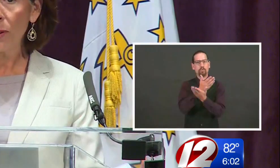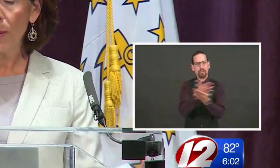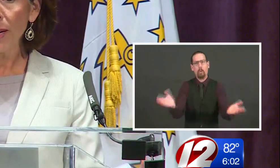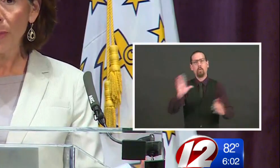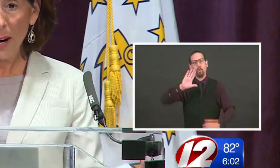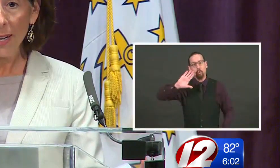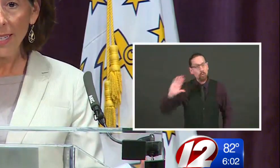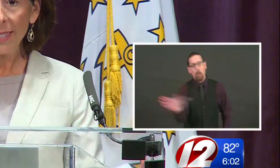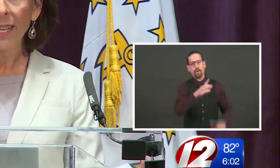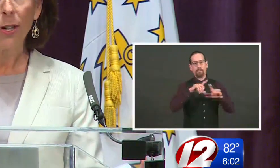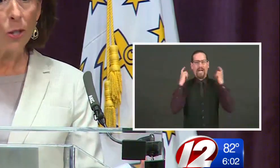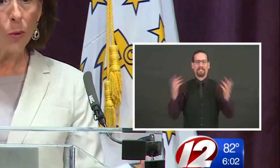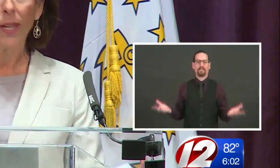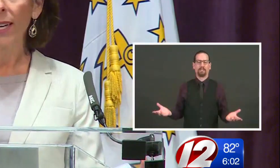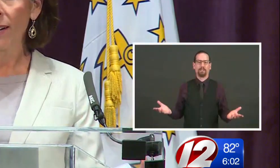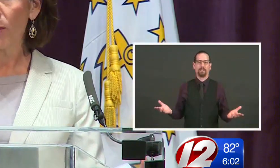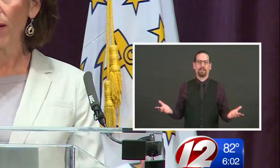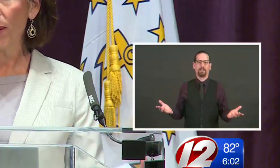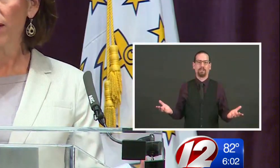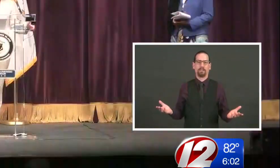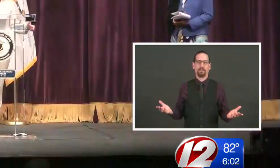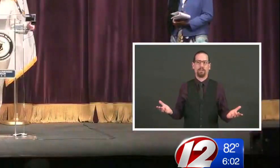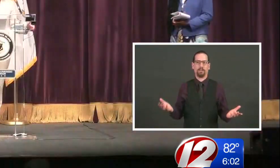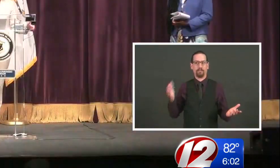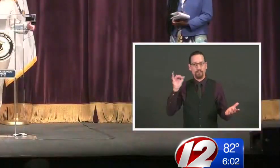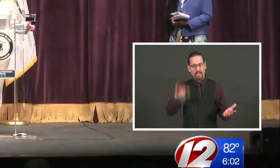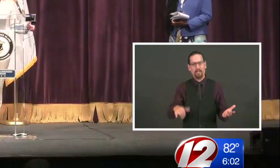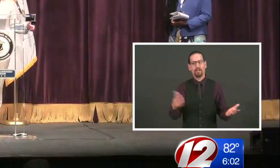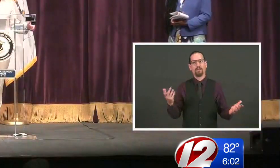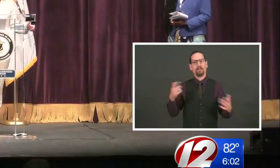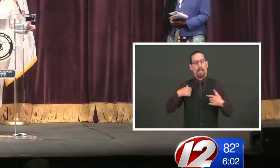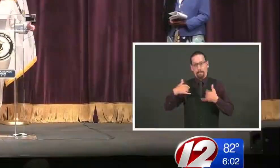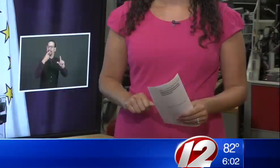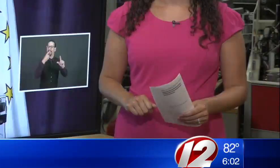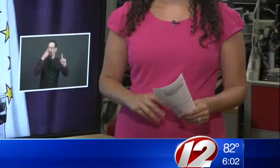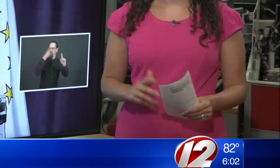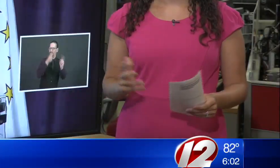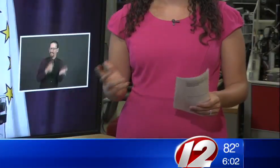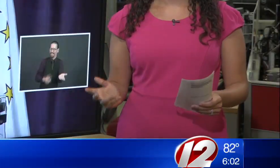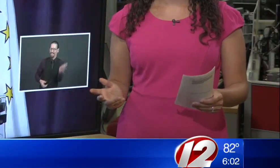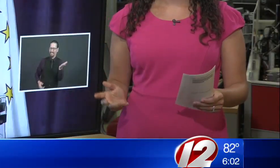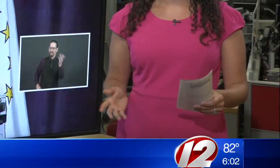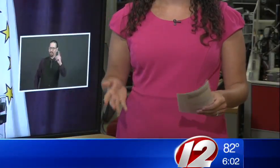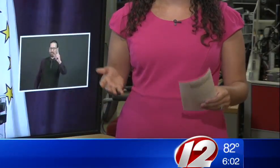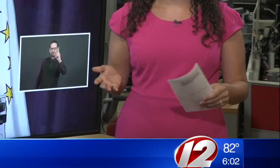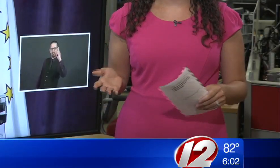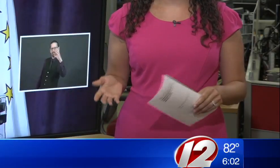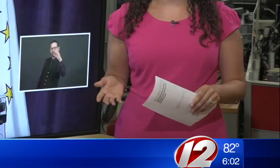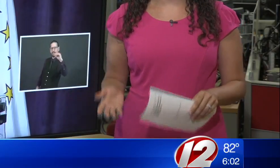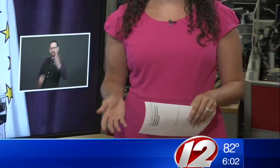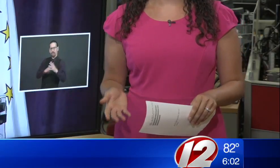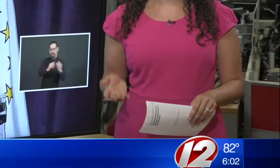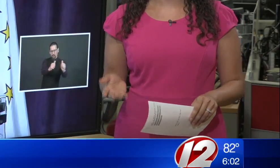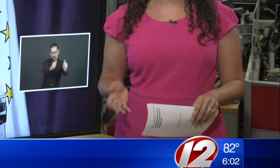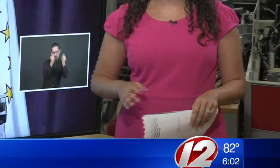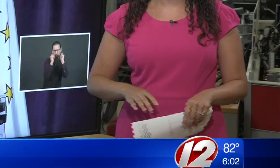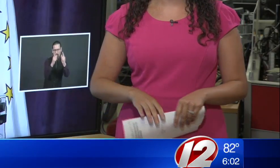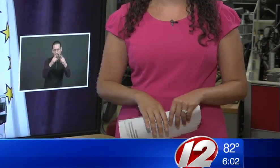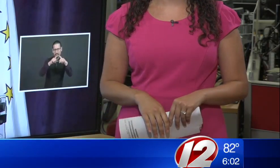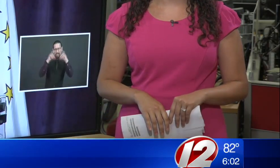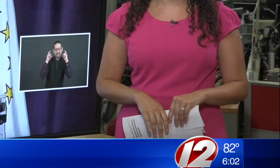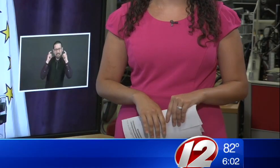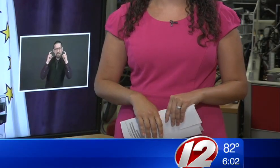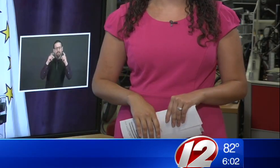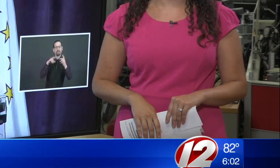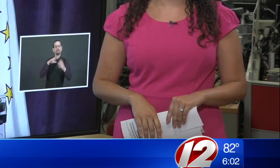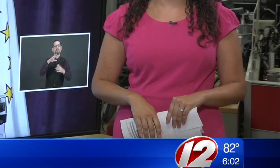it off with the big parties so we can get everybody back to work. Now, Governor Raimondo said they are seeing some bars not follow